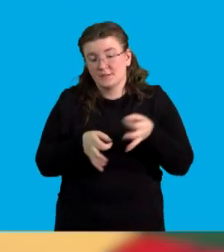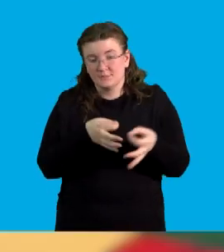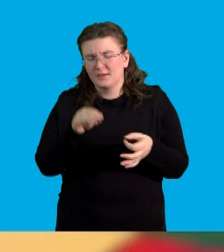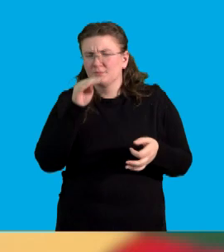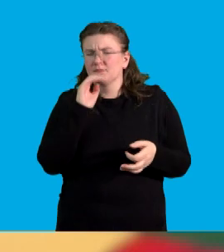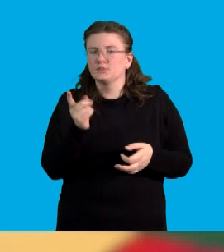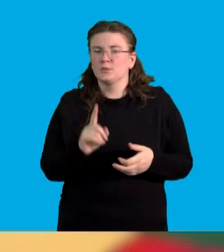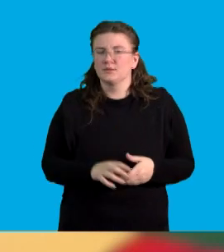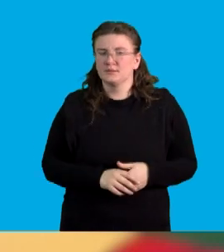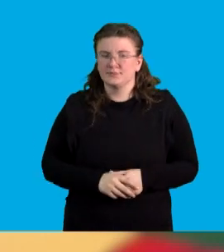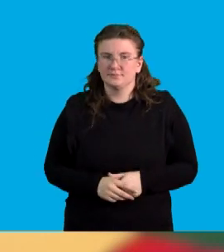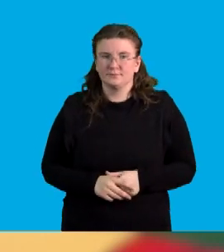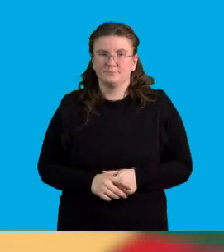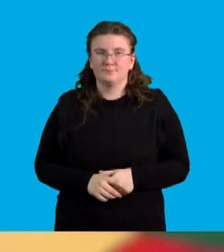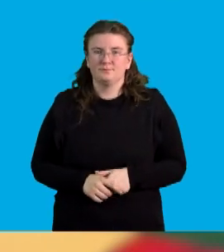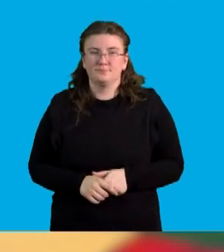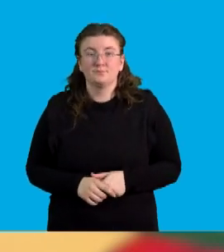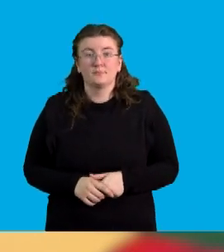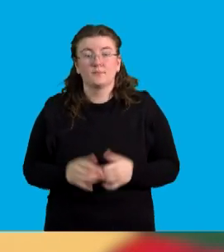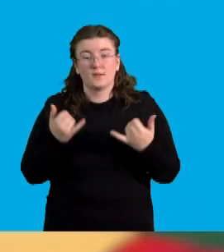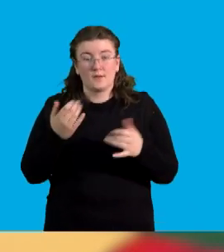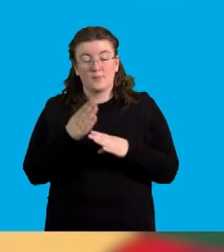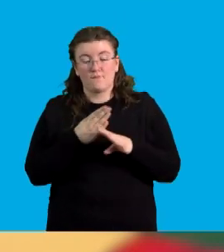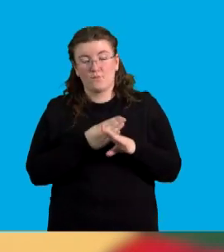answer and describe all of these words that you are given here.